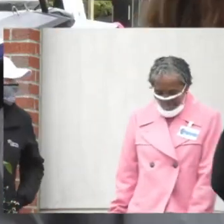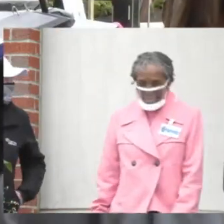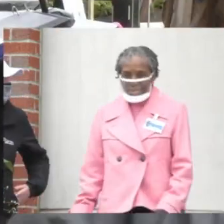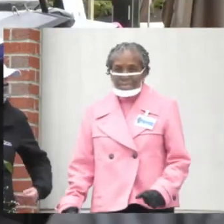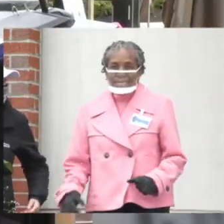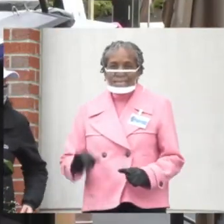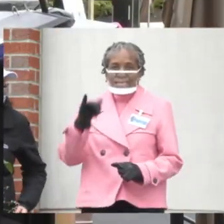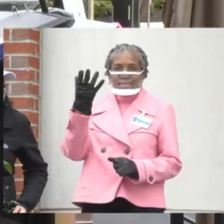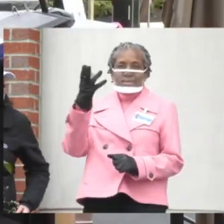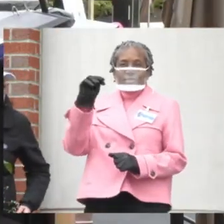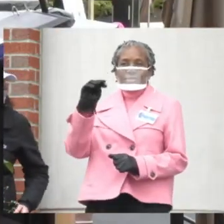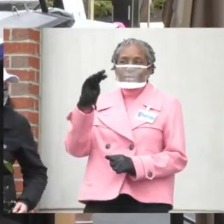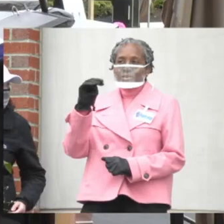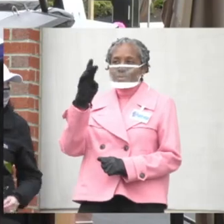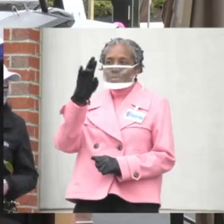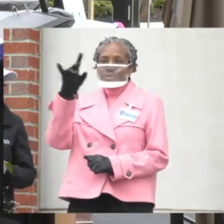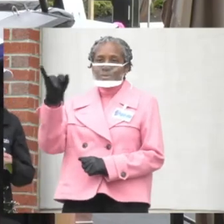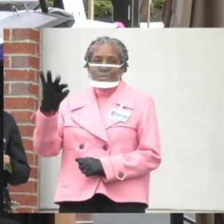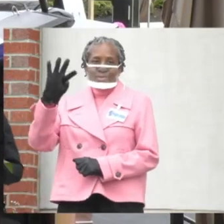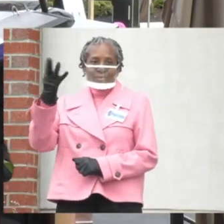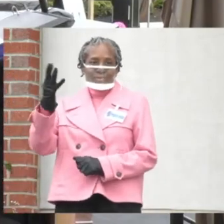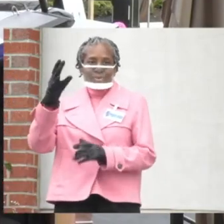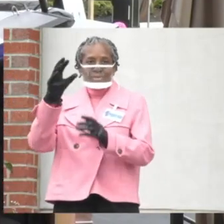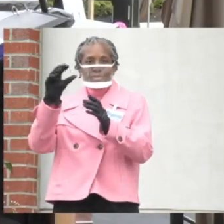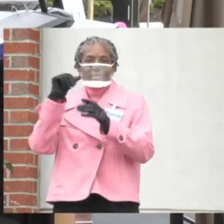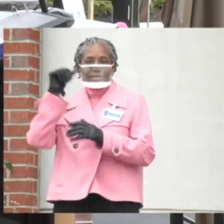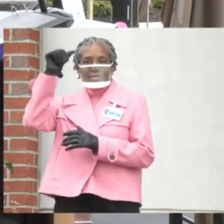John Murphy the Fourth, Adult High School.